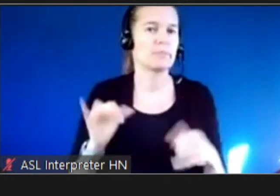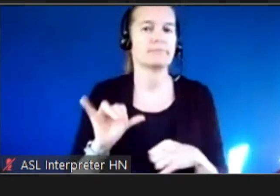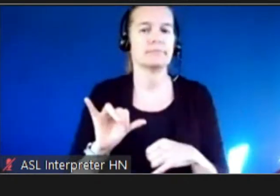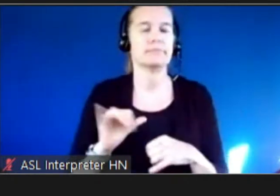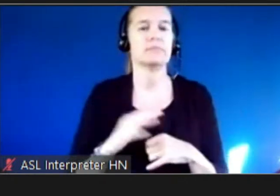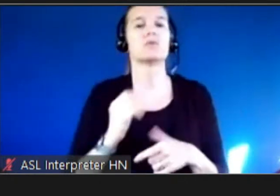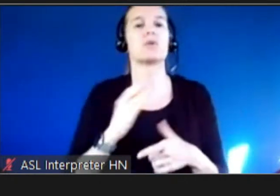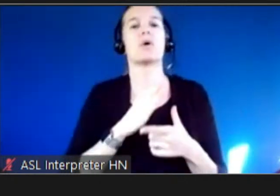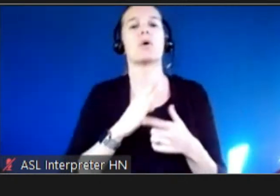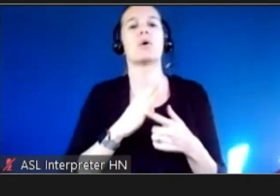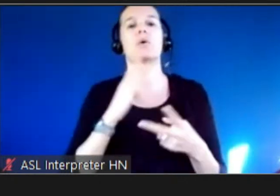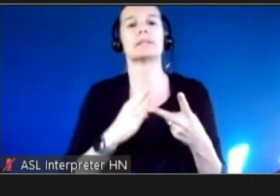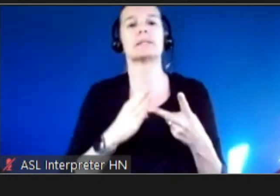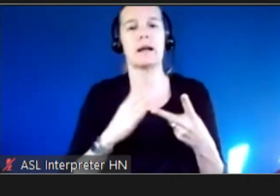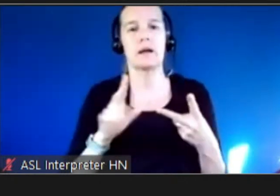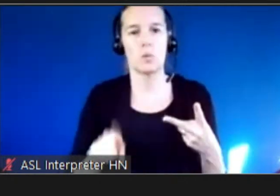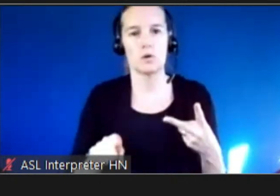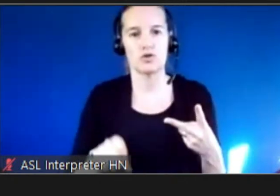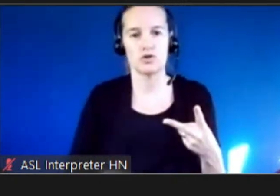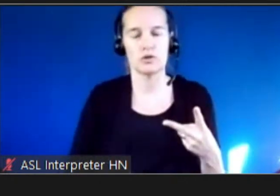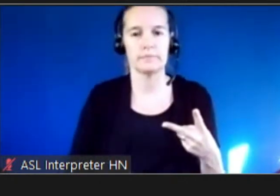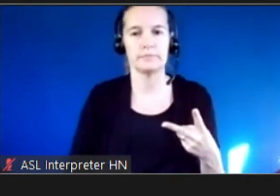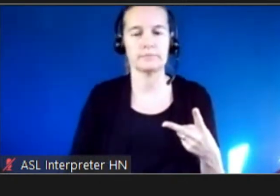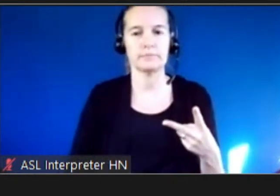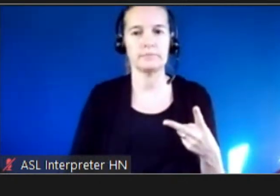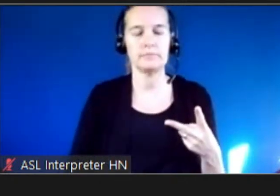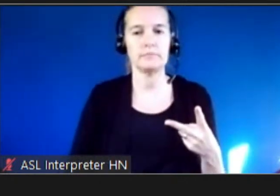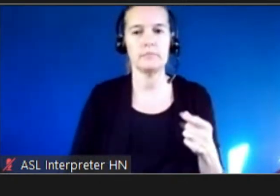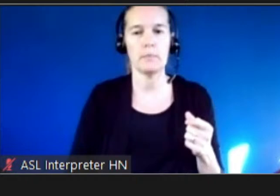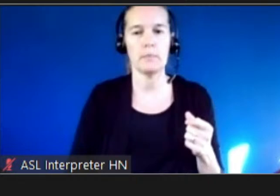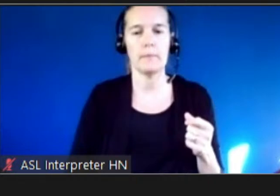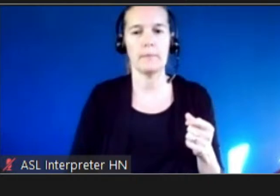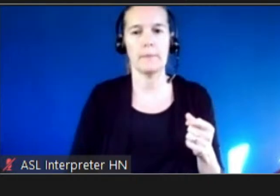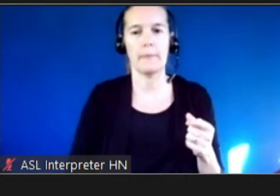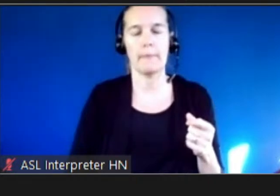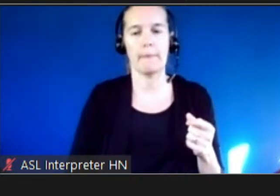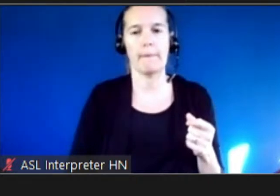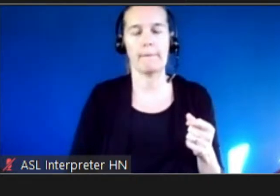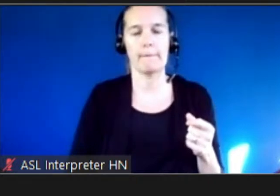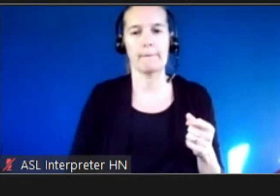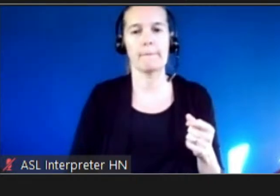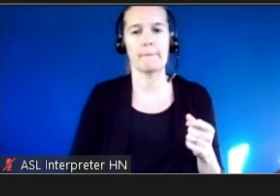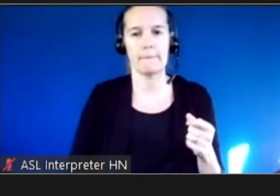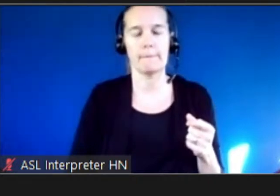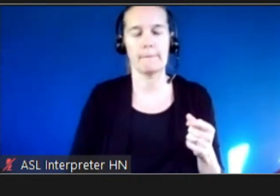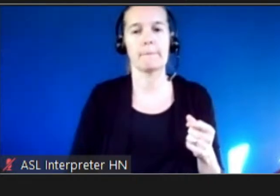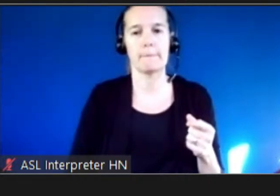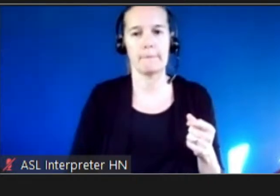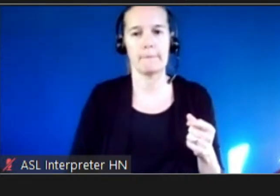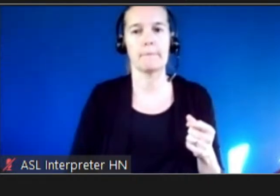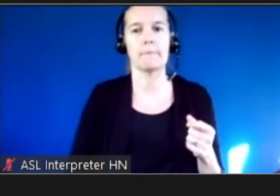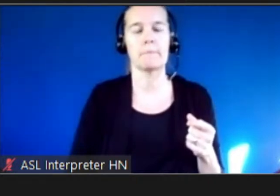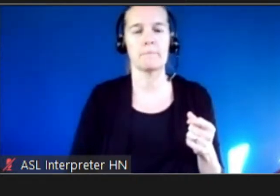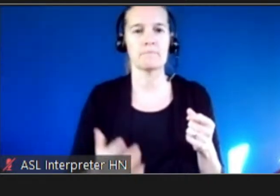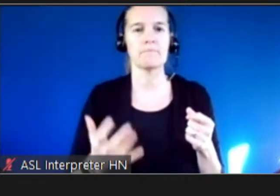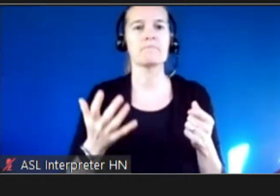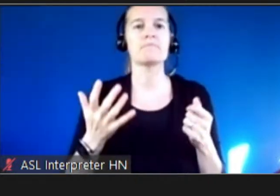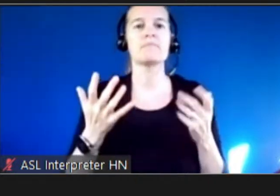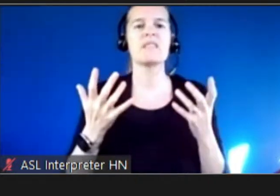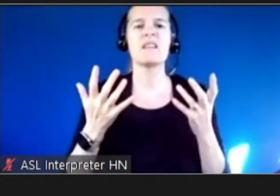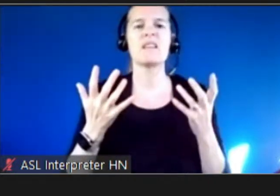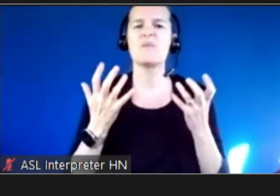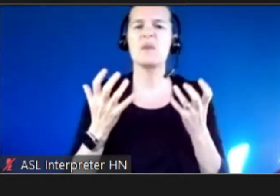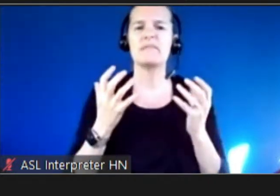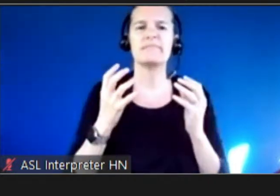other question is, hoping to get some more information about the current plan